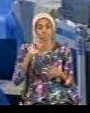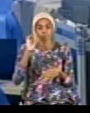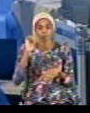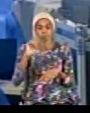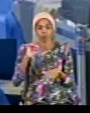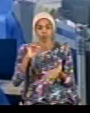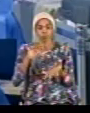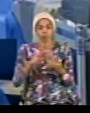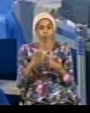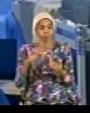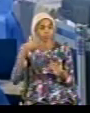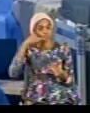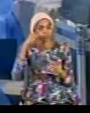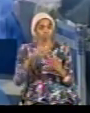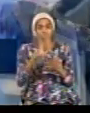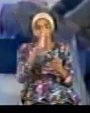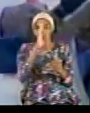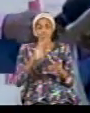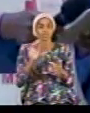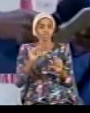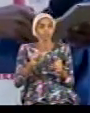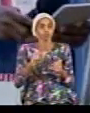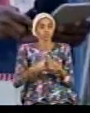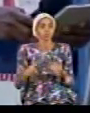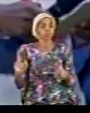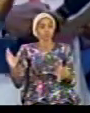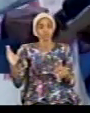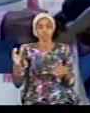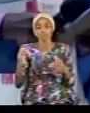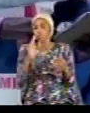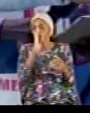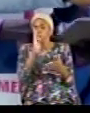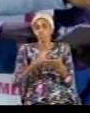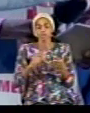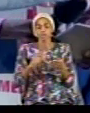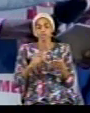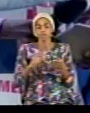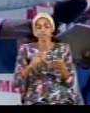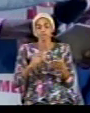Also, because of the distance. So sometimes when